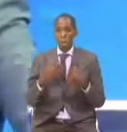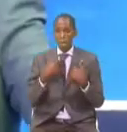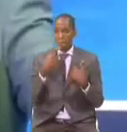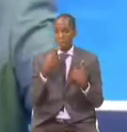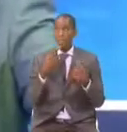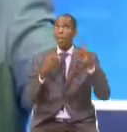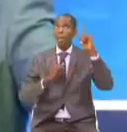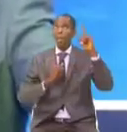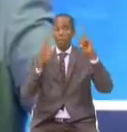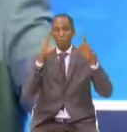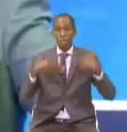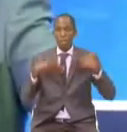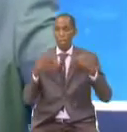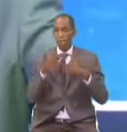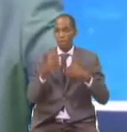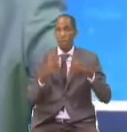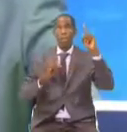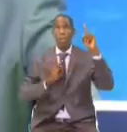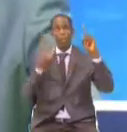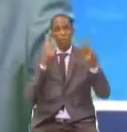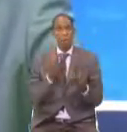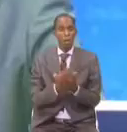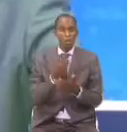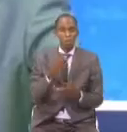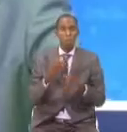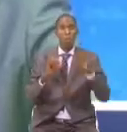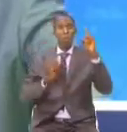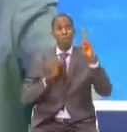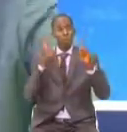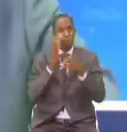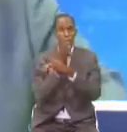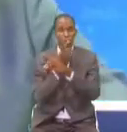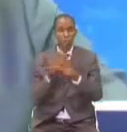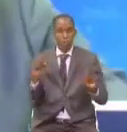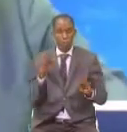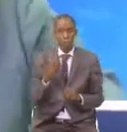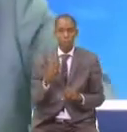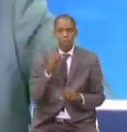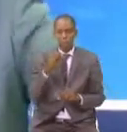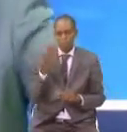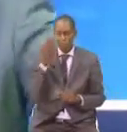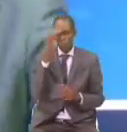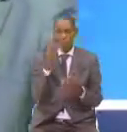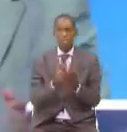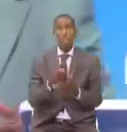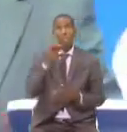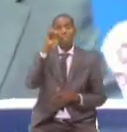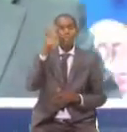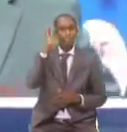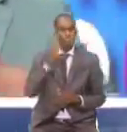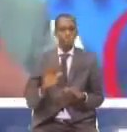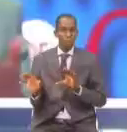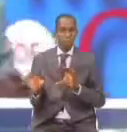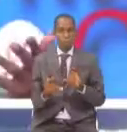heal you, I will help you, I will deliver you. And you know, he's going to do it.